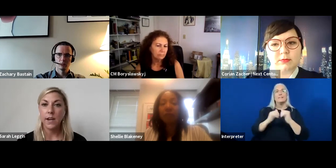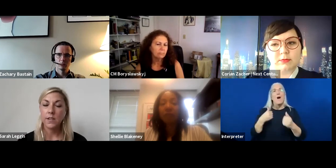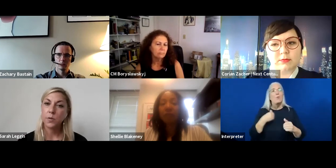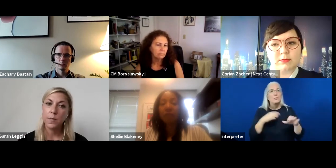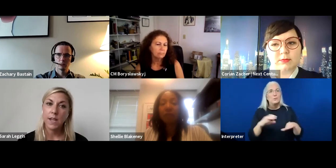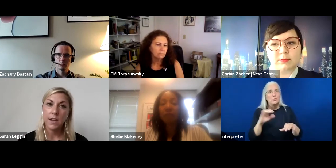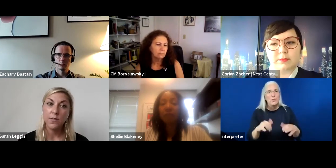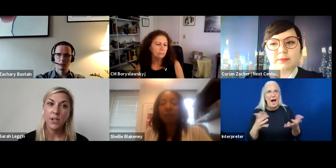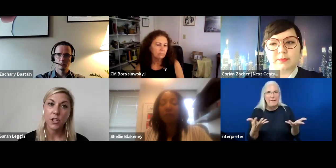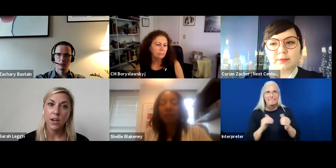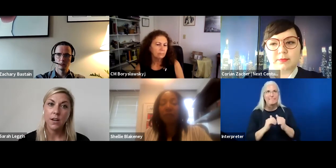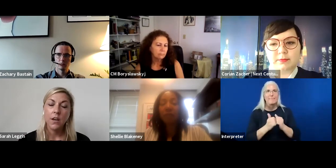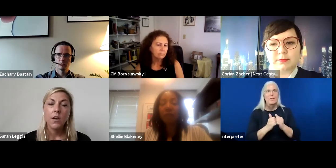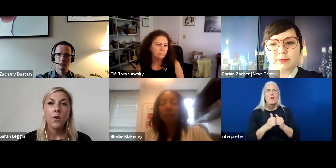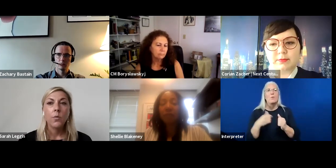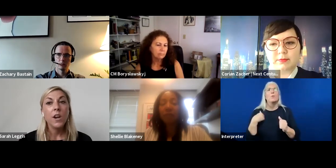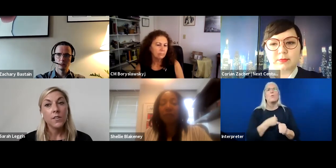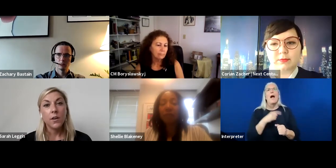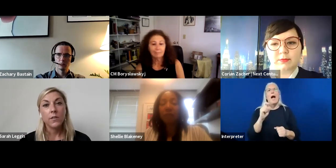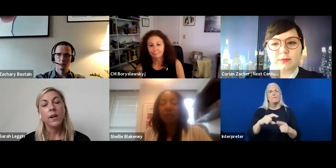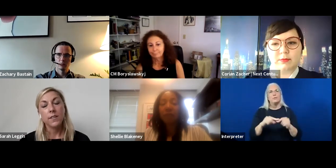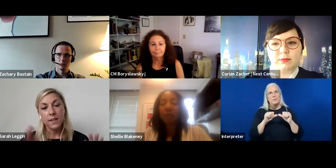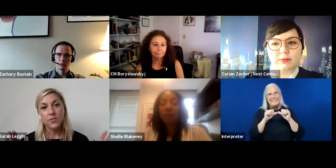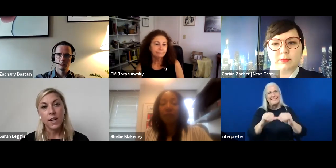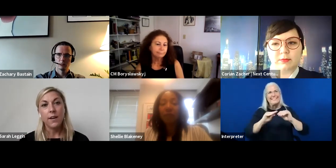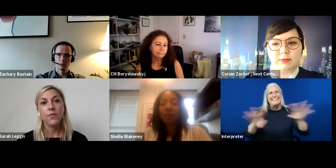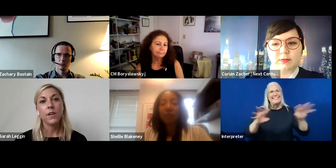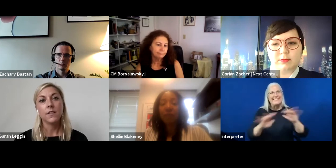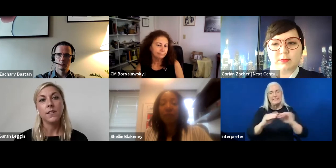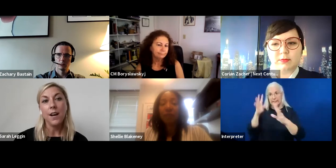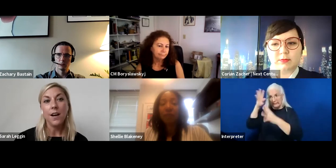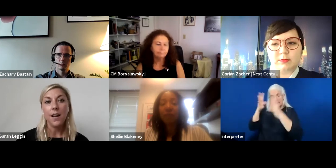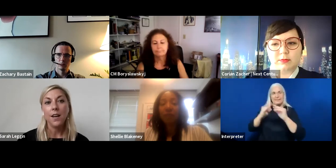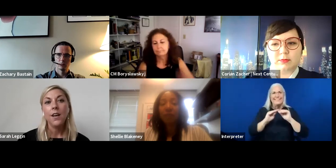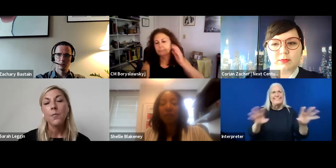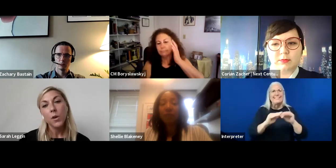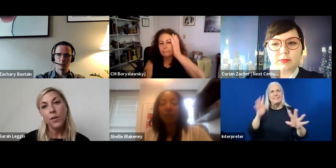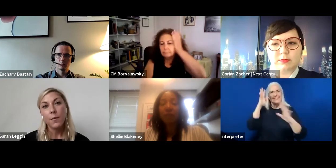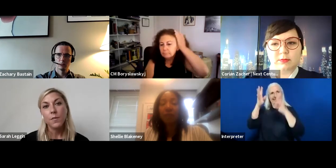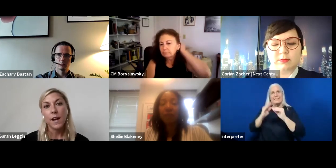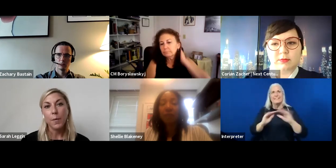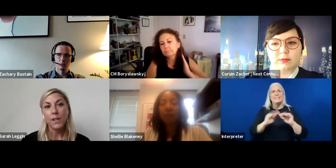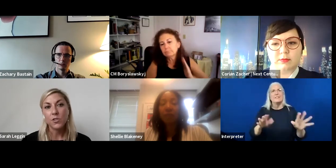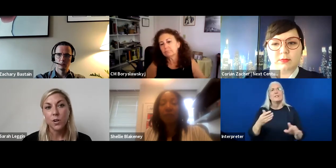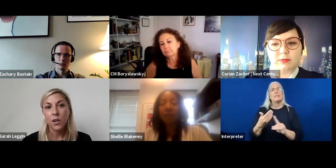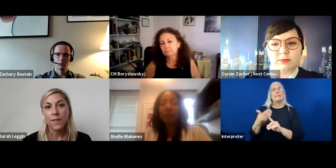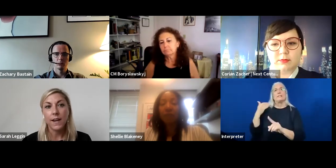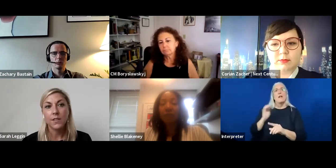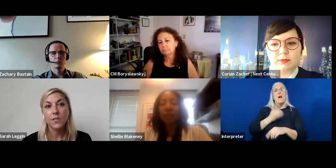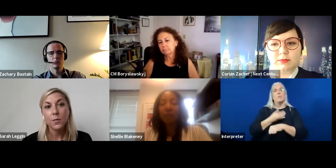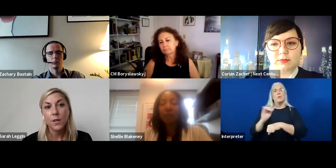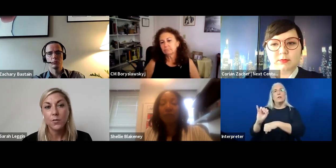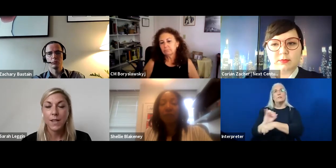device deployment and innovation, we also, as a wireless industry, have focused a lot on programs to help ensure